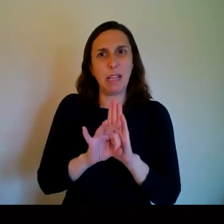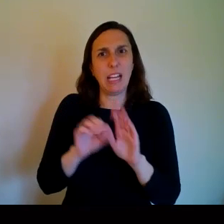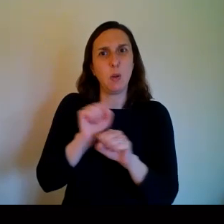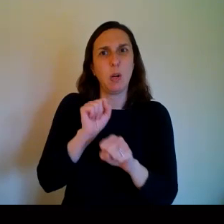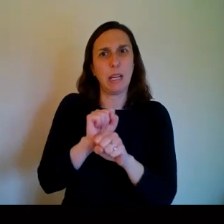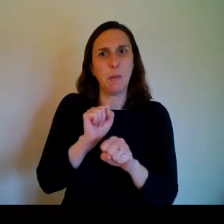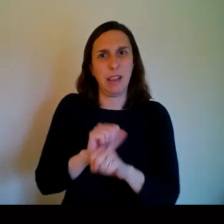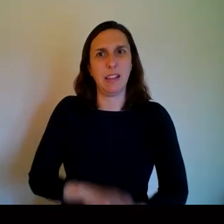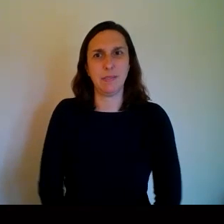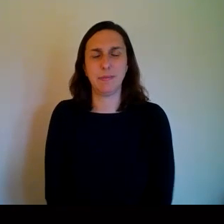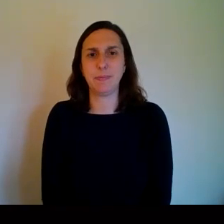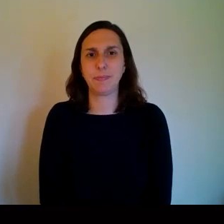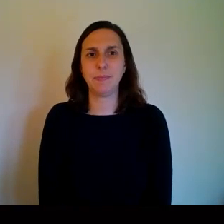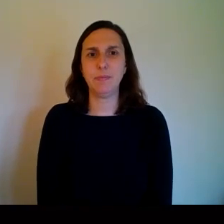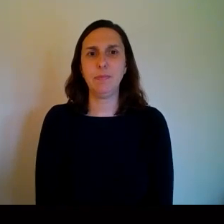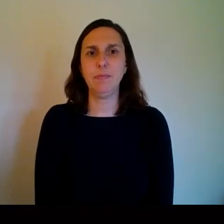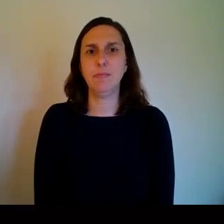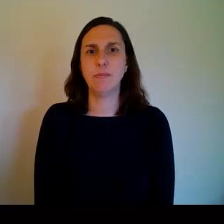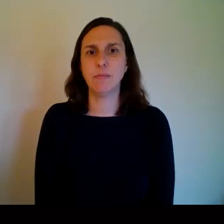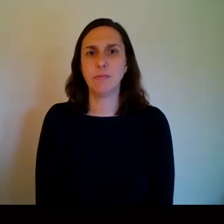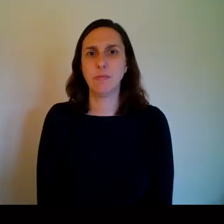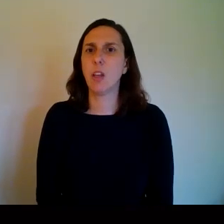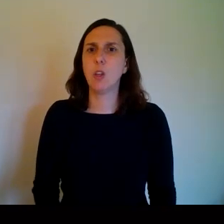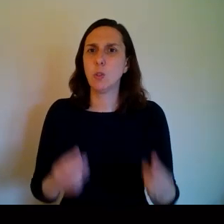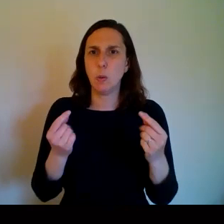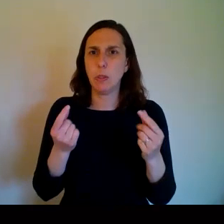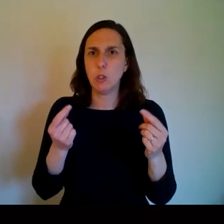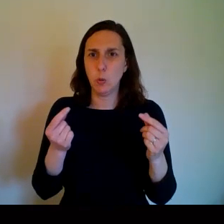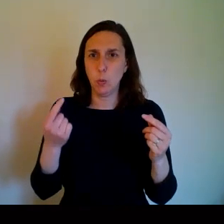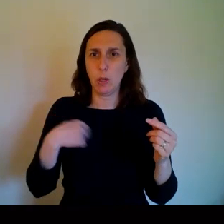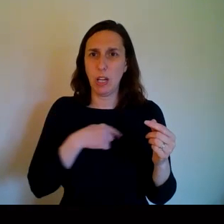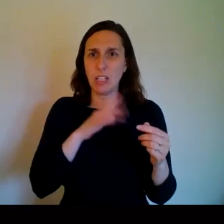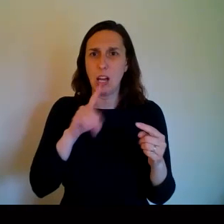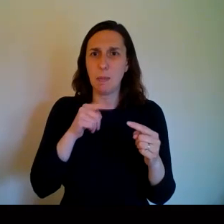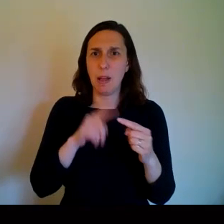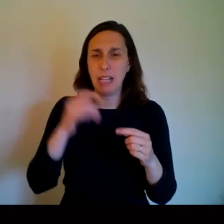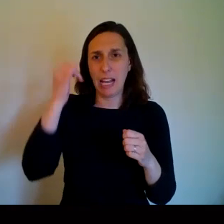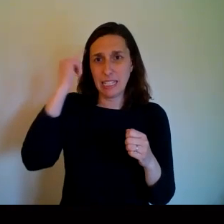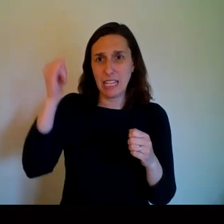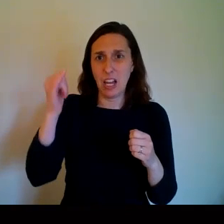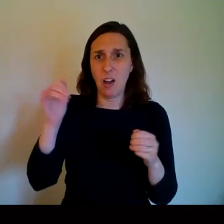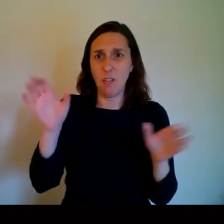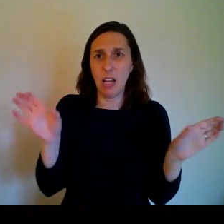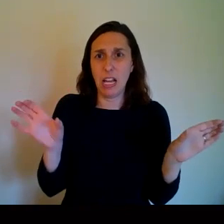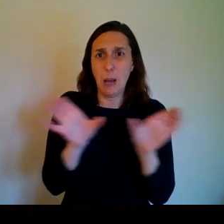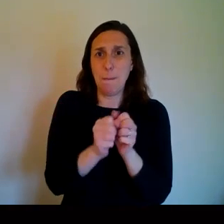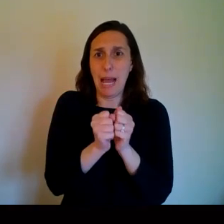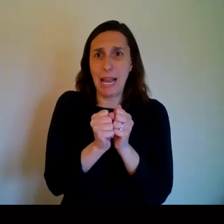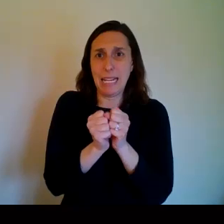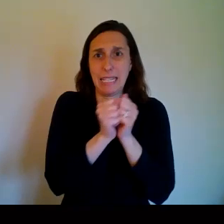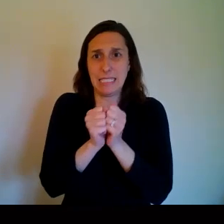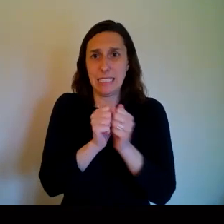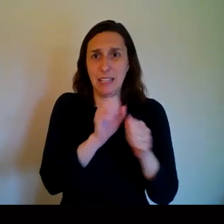So what we're going to do is we're going to work on the idea of combining functions. We want to combine functions together.